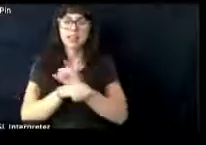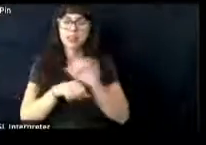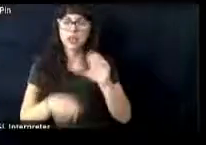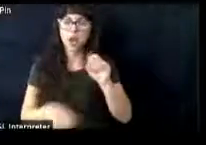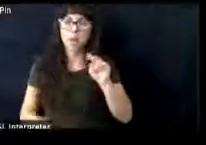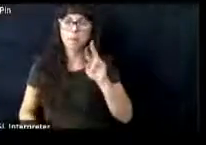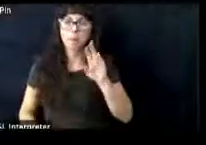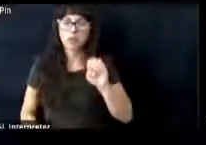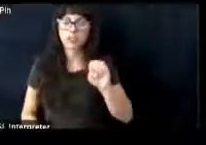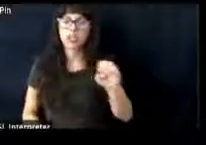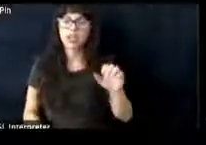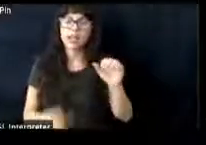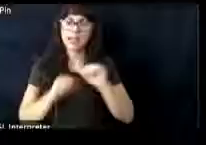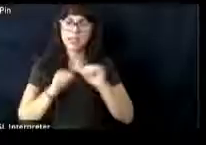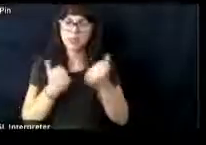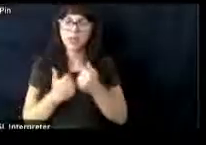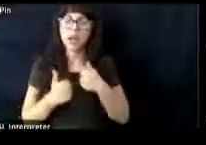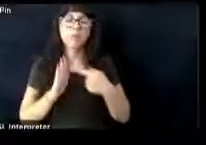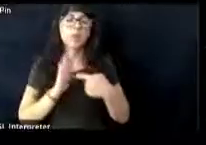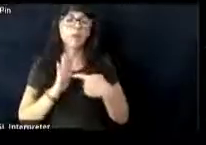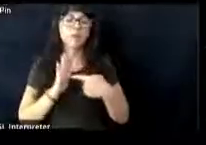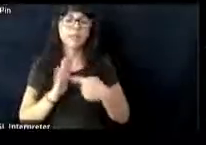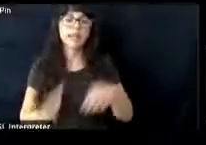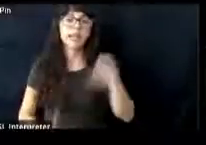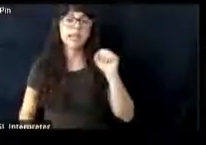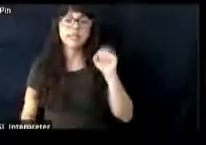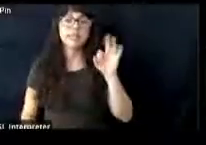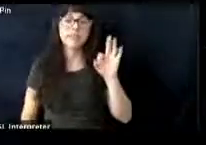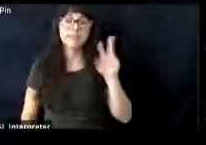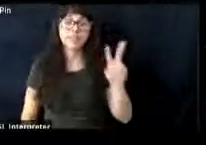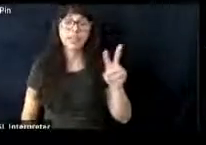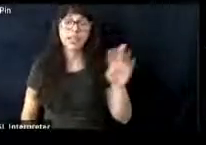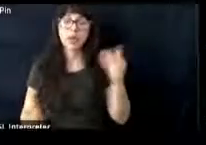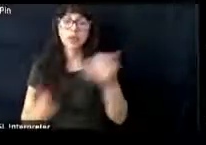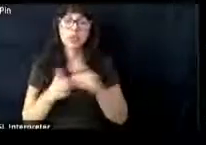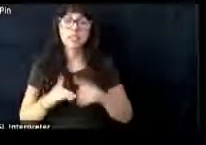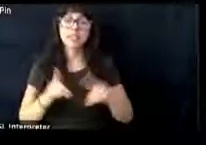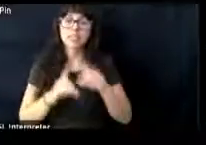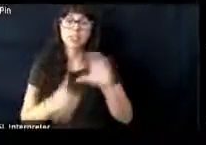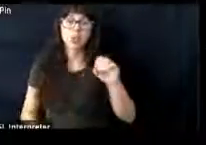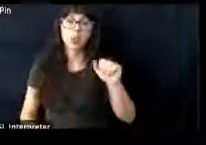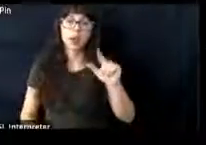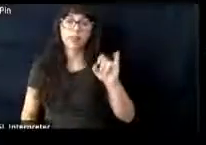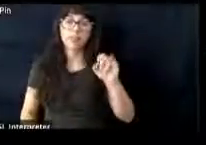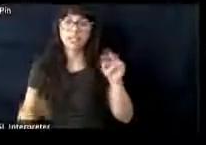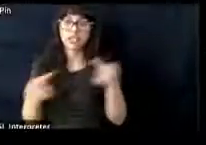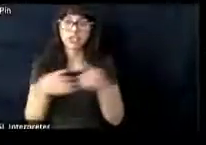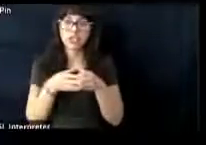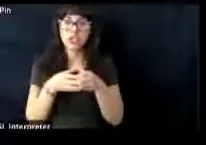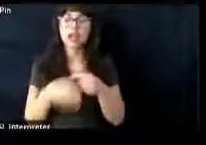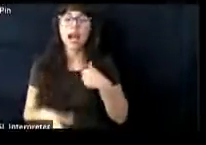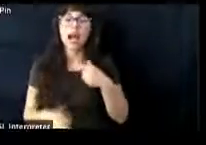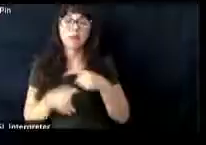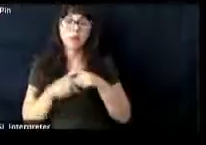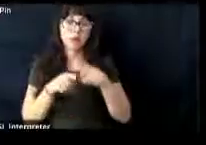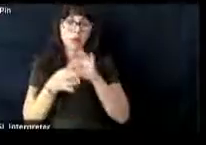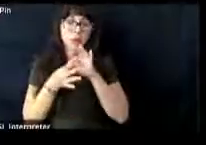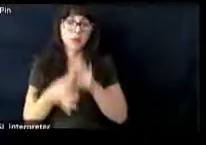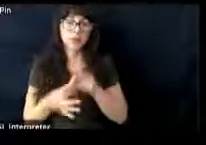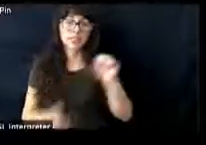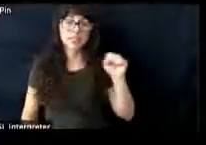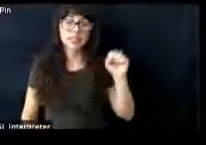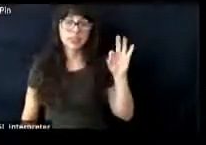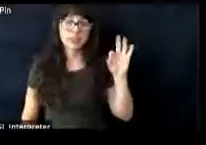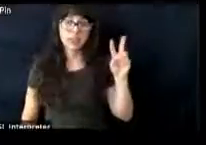I'm also representing the San Fernando Valley Redistricting Coalition. I'm calling in regards to the San